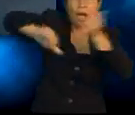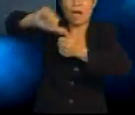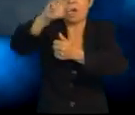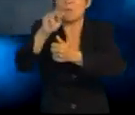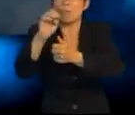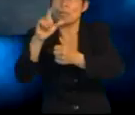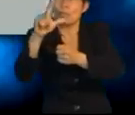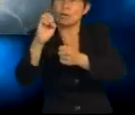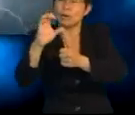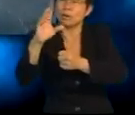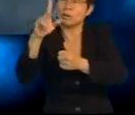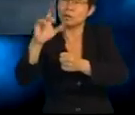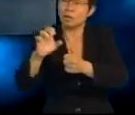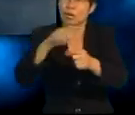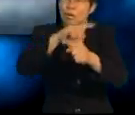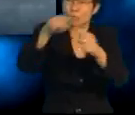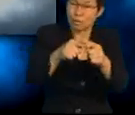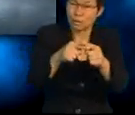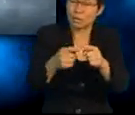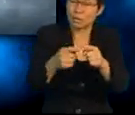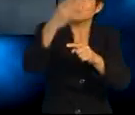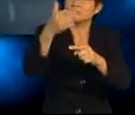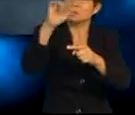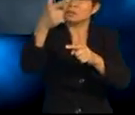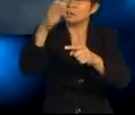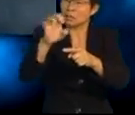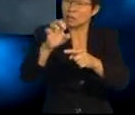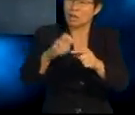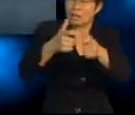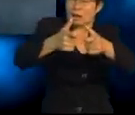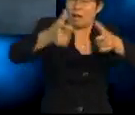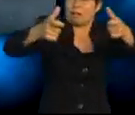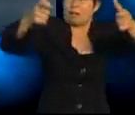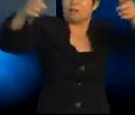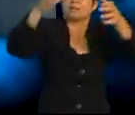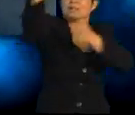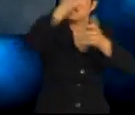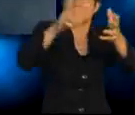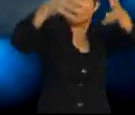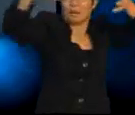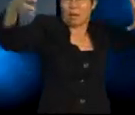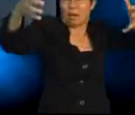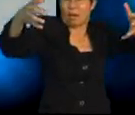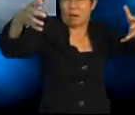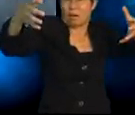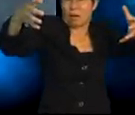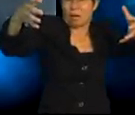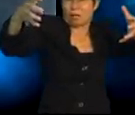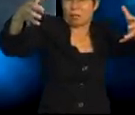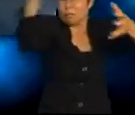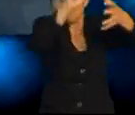molecules. When the charge on the thunderclouds gets large enough, it ionizes the air.